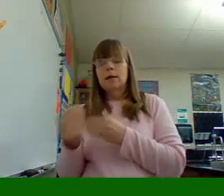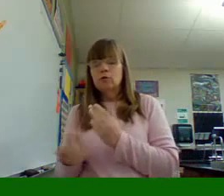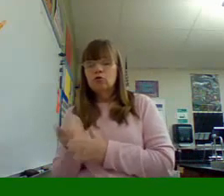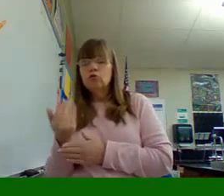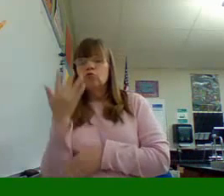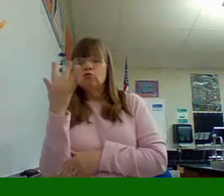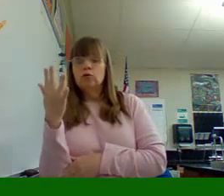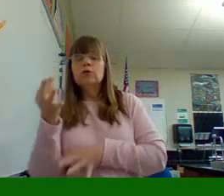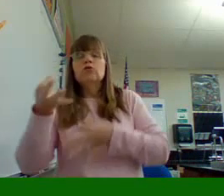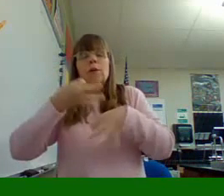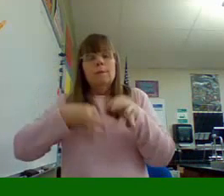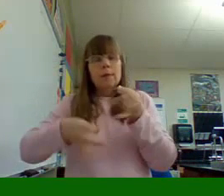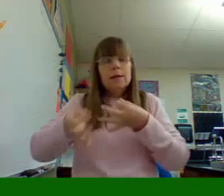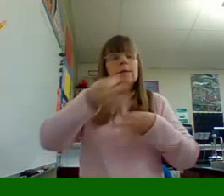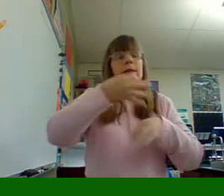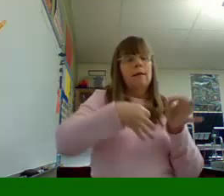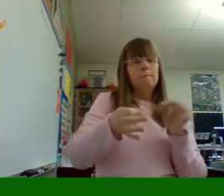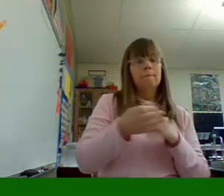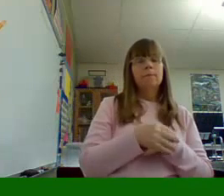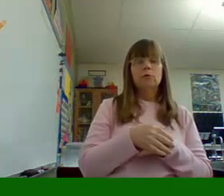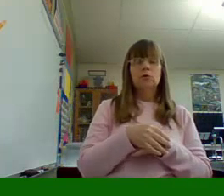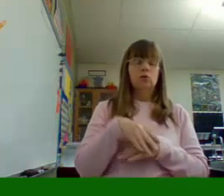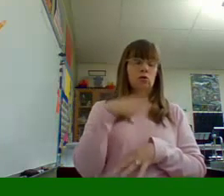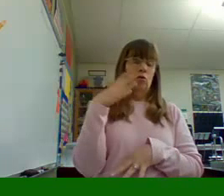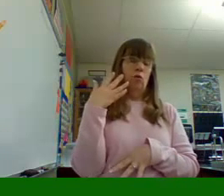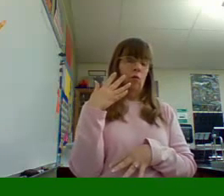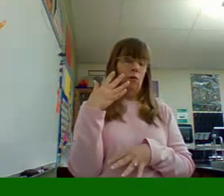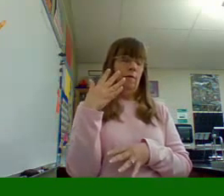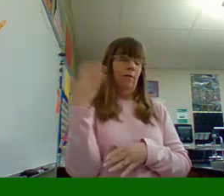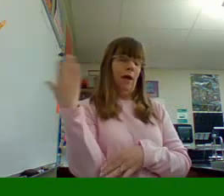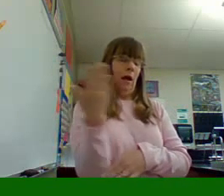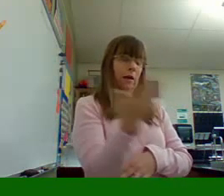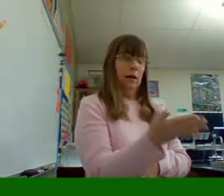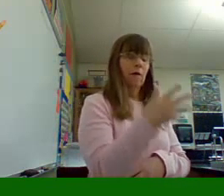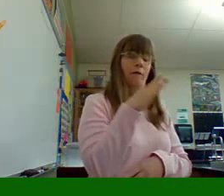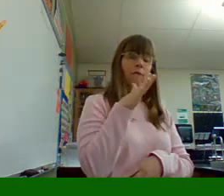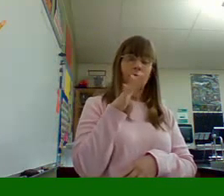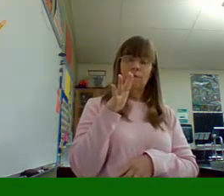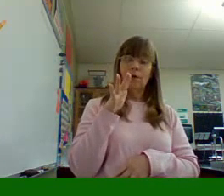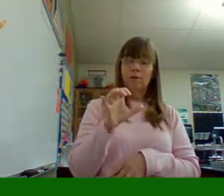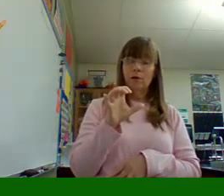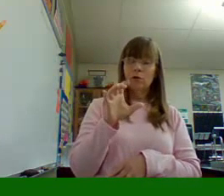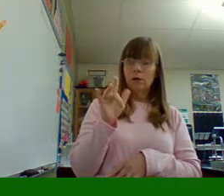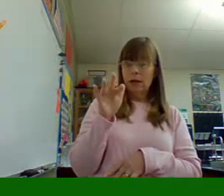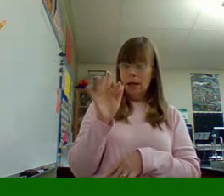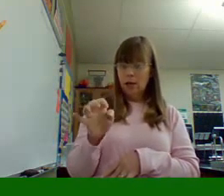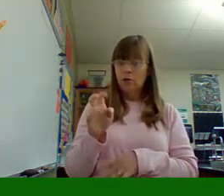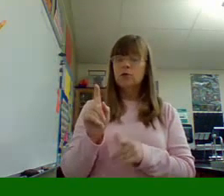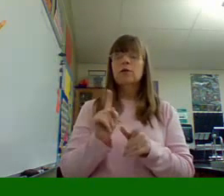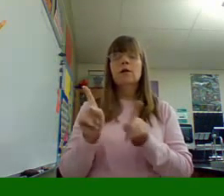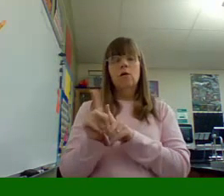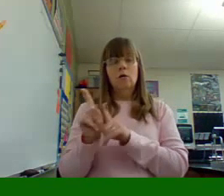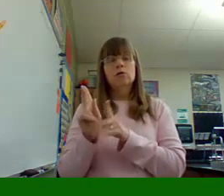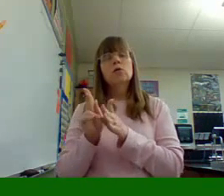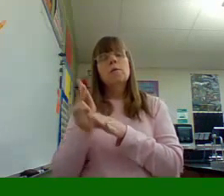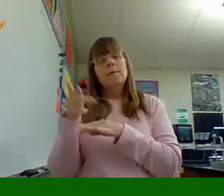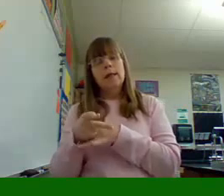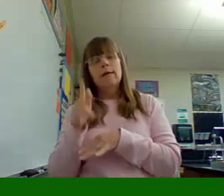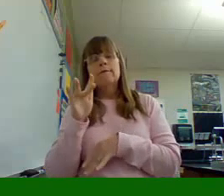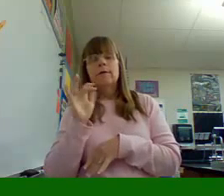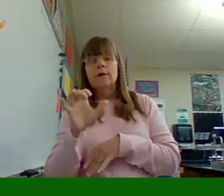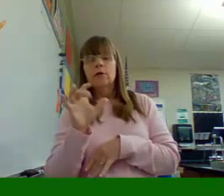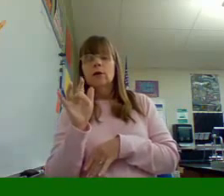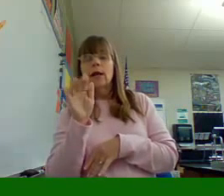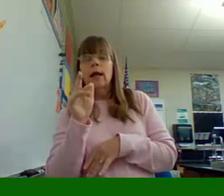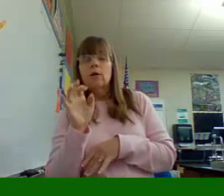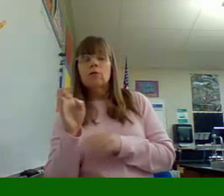down 500 acres of trees, then they have to plant 500 acres of trees that same year. So it really depends on the